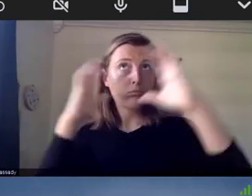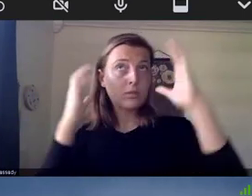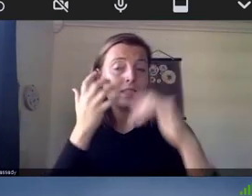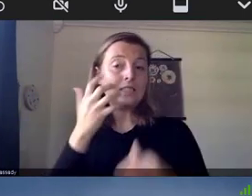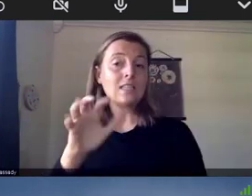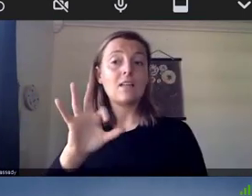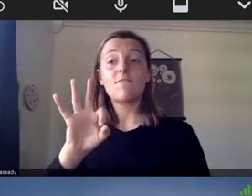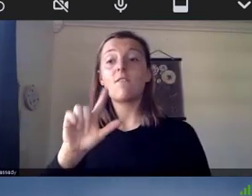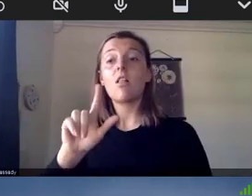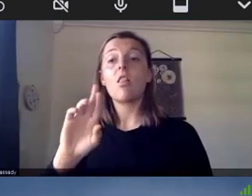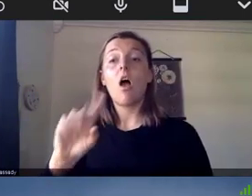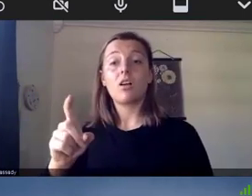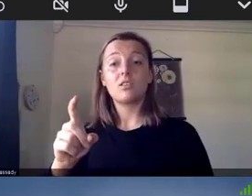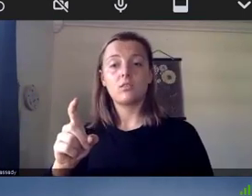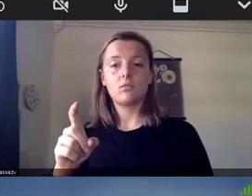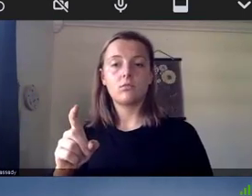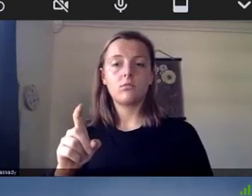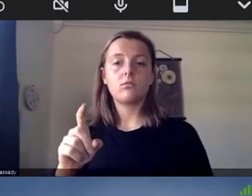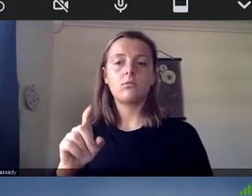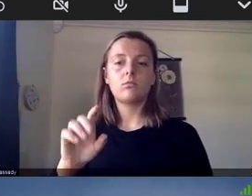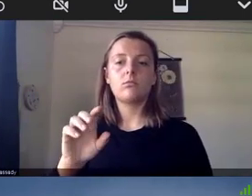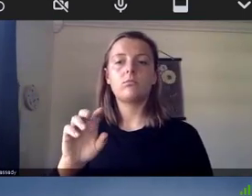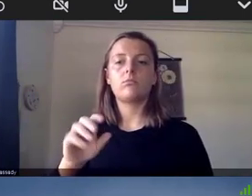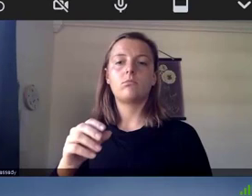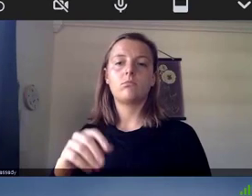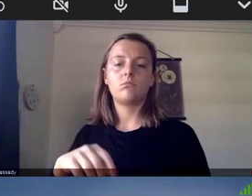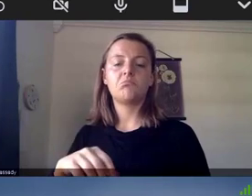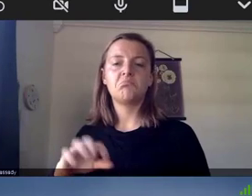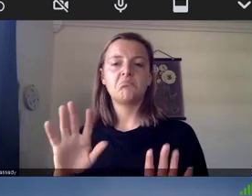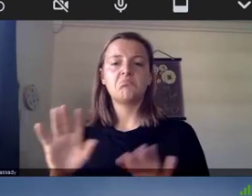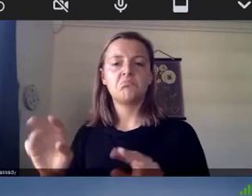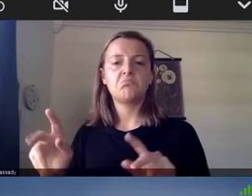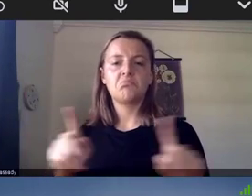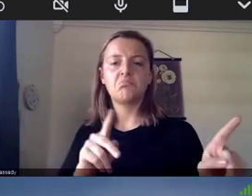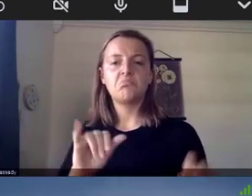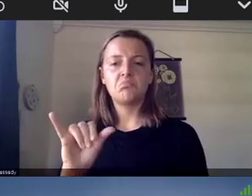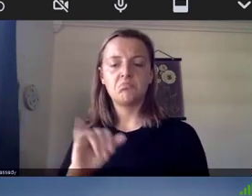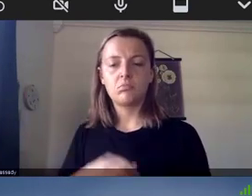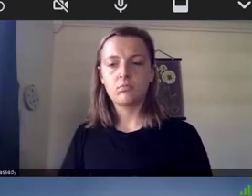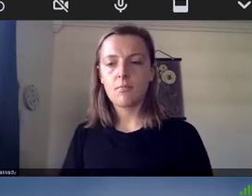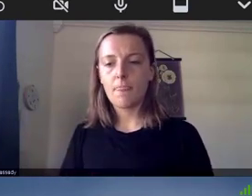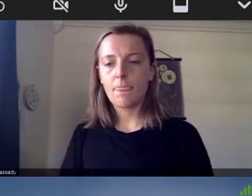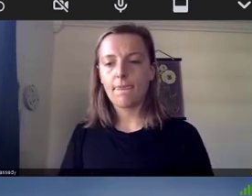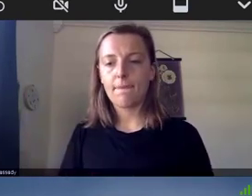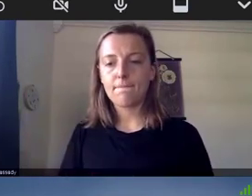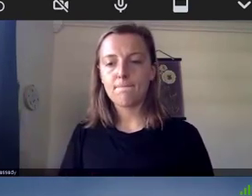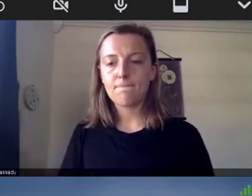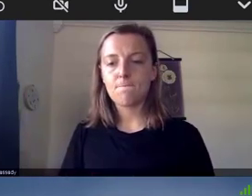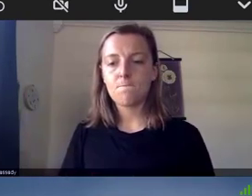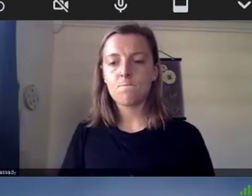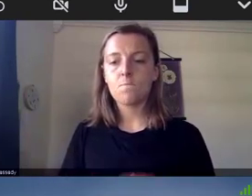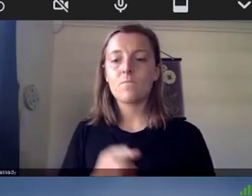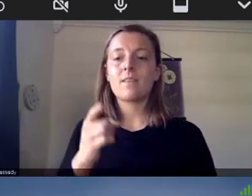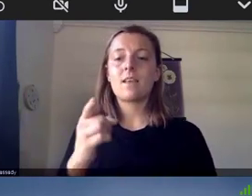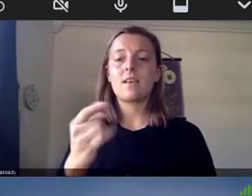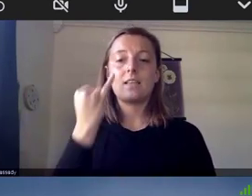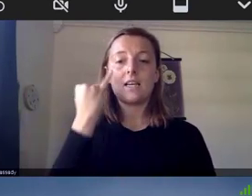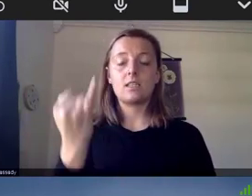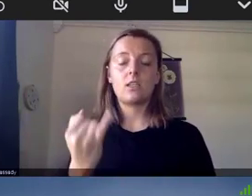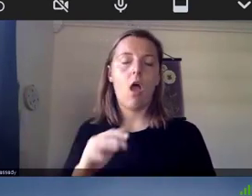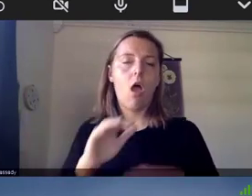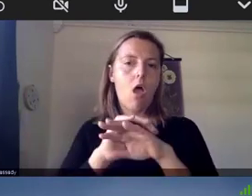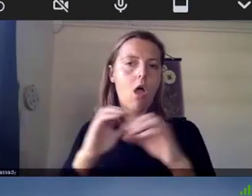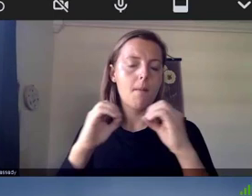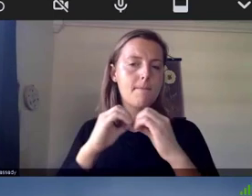The resistance sort of idea becomes a little bit more complicated when we're talking about radiation, because radiation